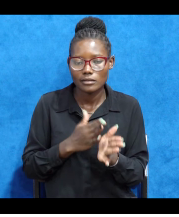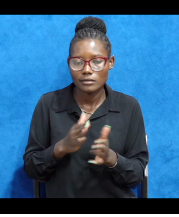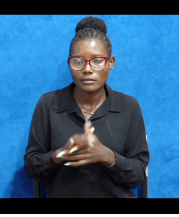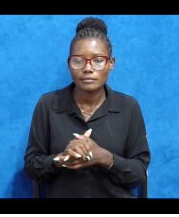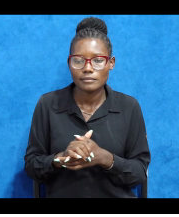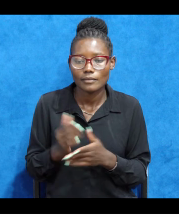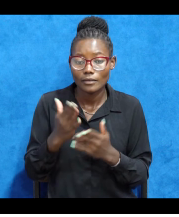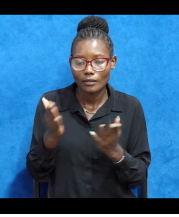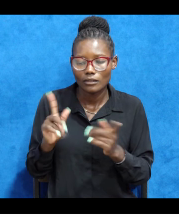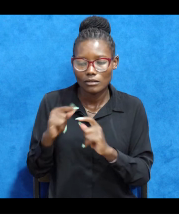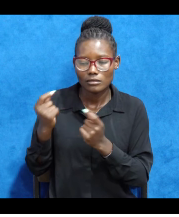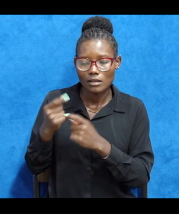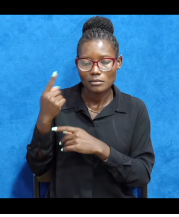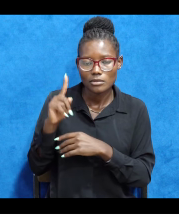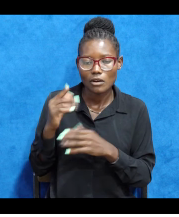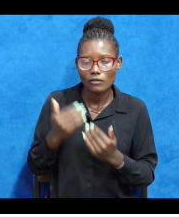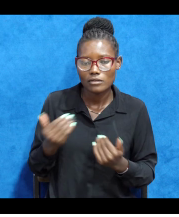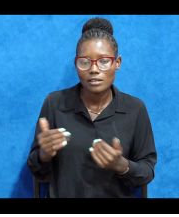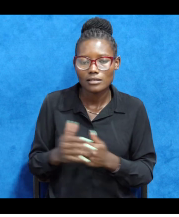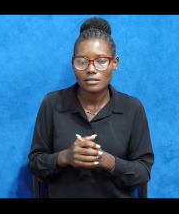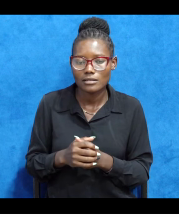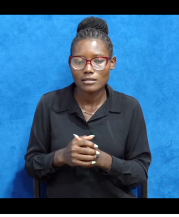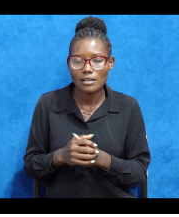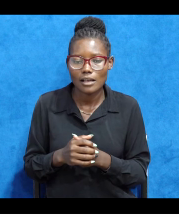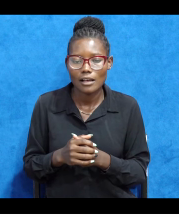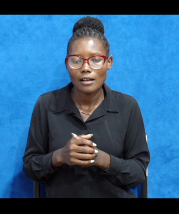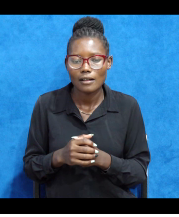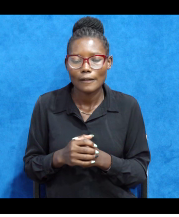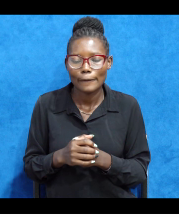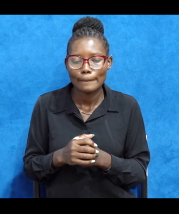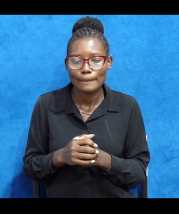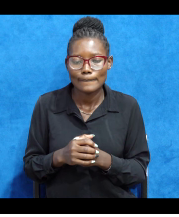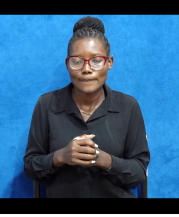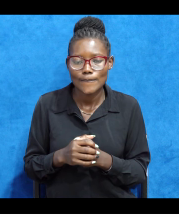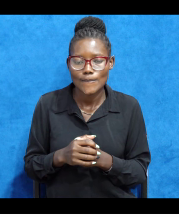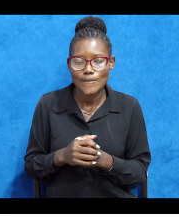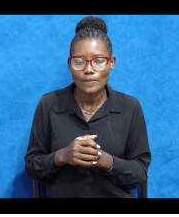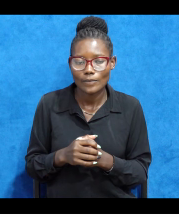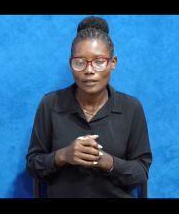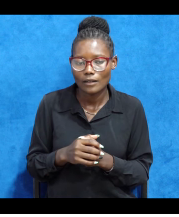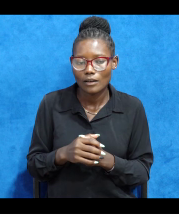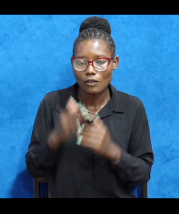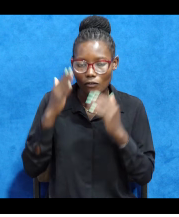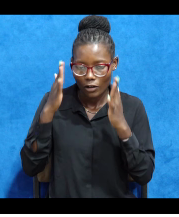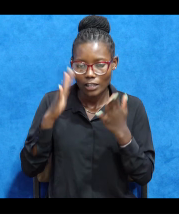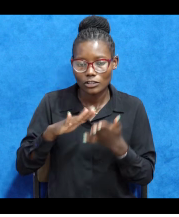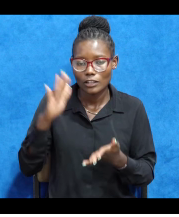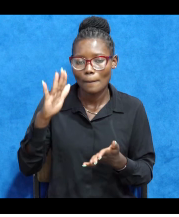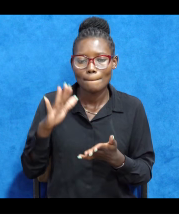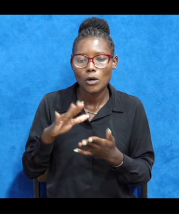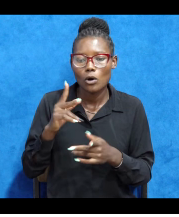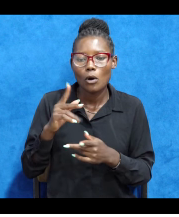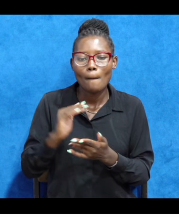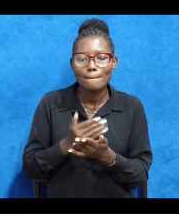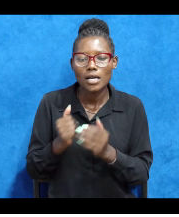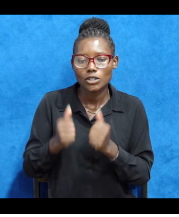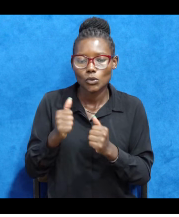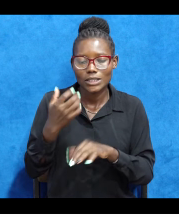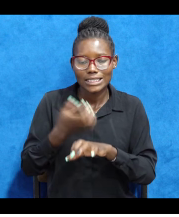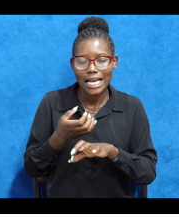their mechanics in the air. Could do the same thing with long jump, could do the same kind of process with like an overspeed